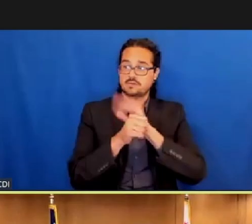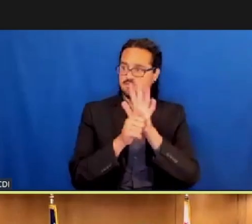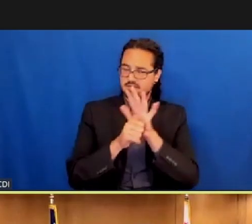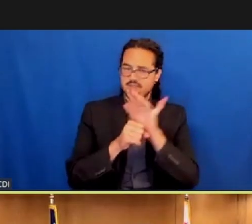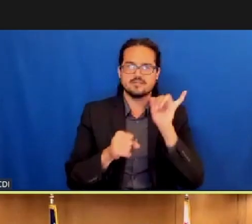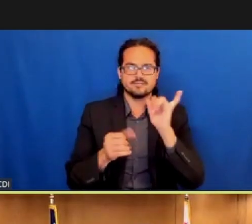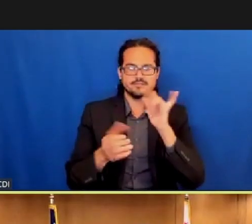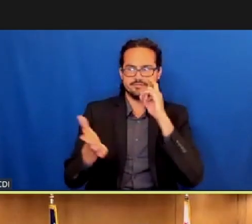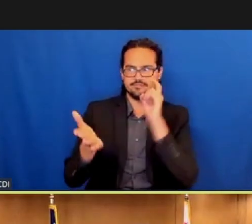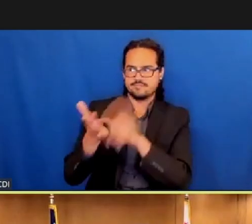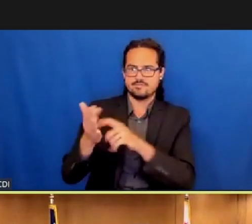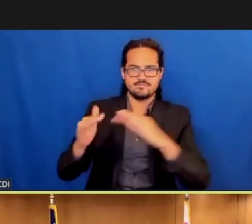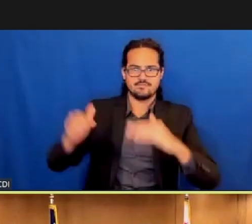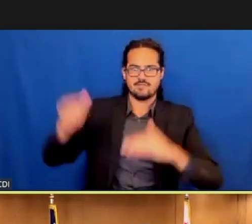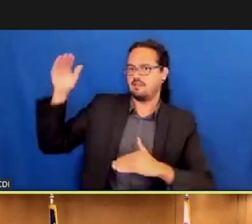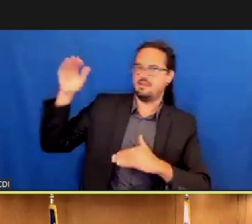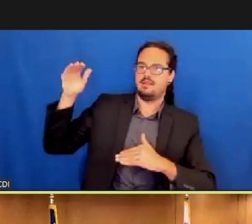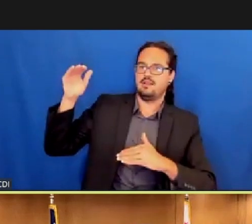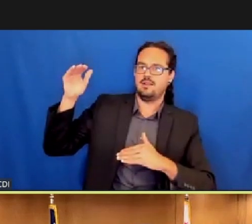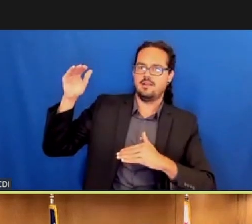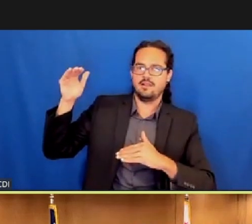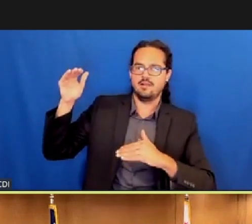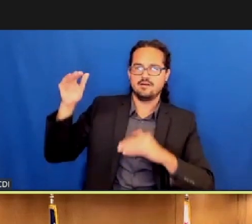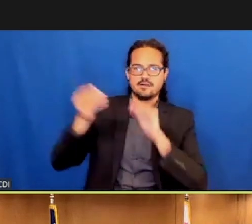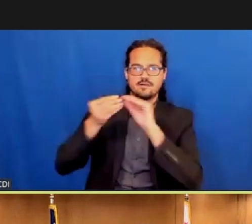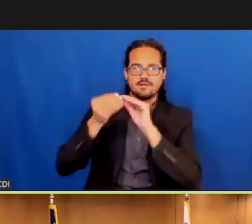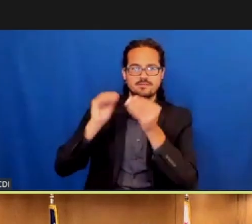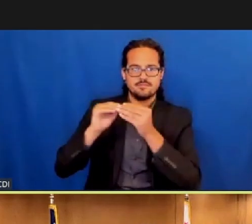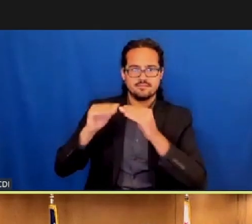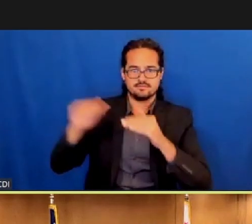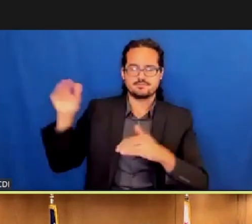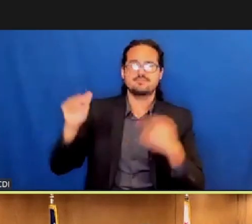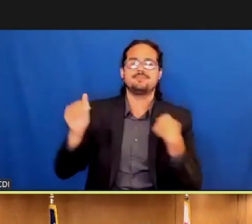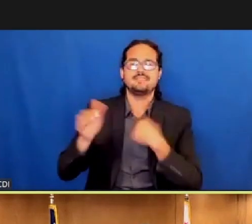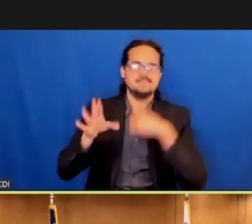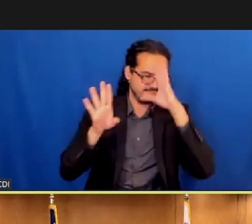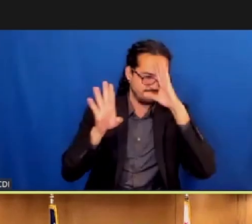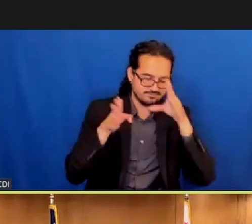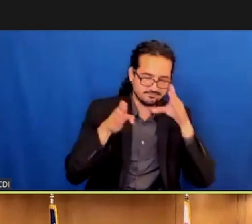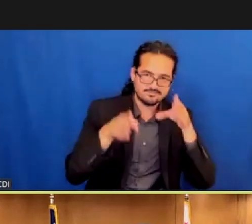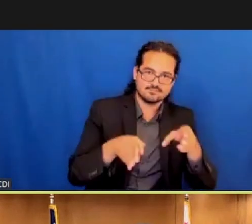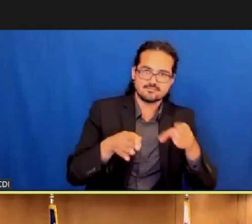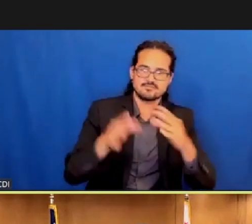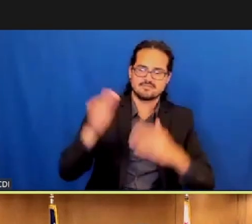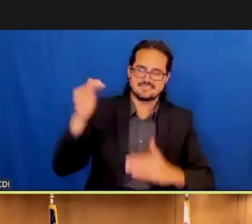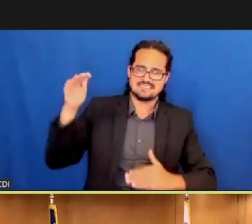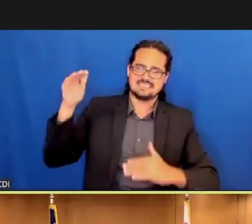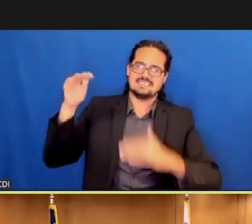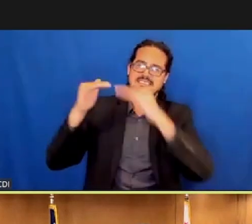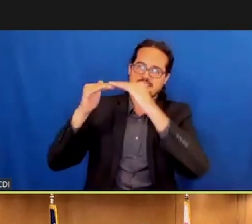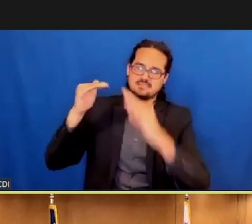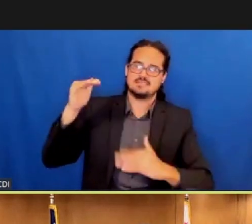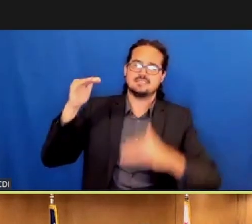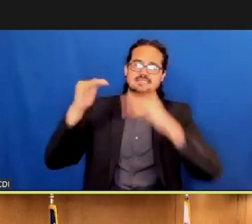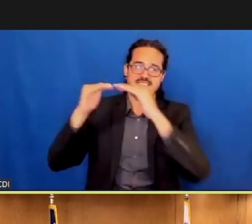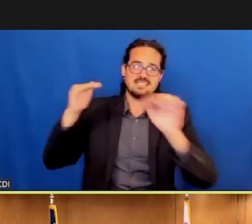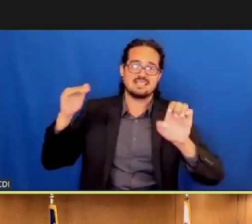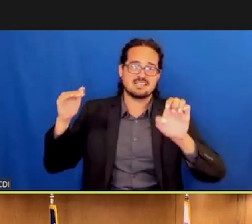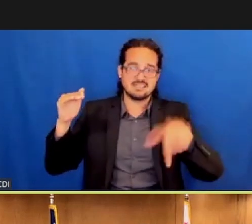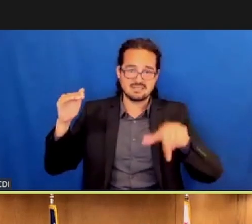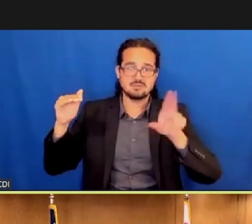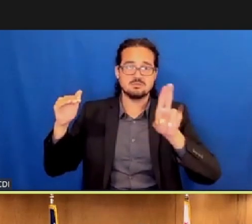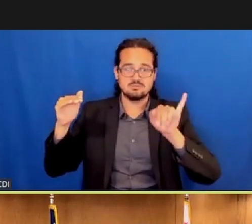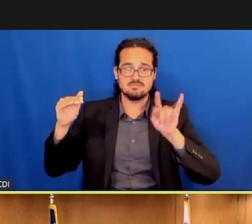that program forward. So throughout the pandemic, we really begin to understand how to address many of the issues